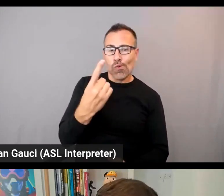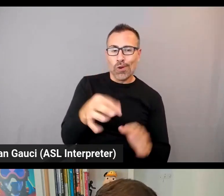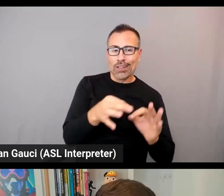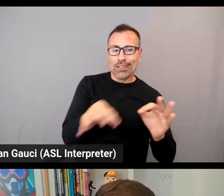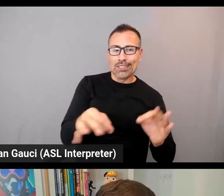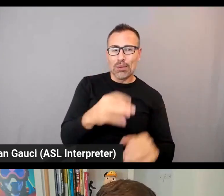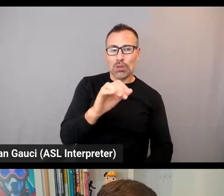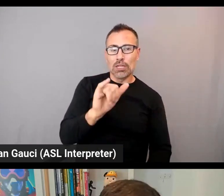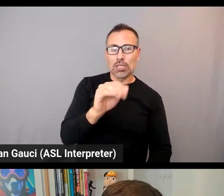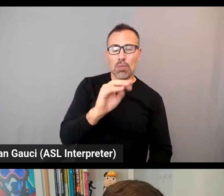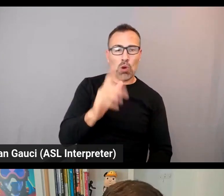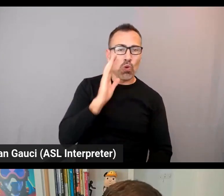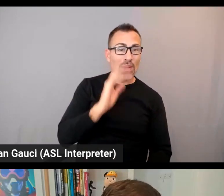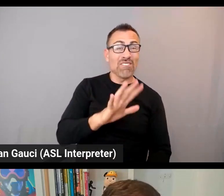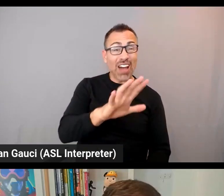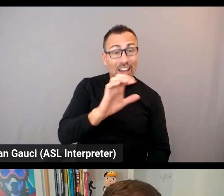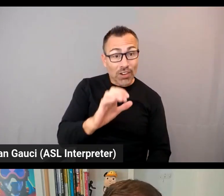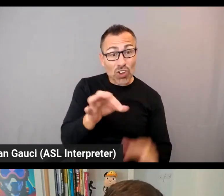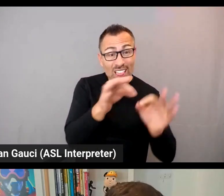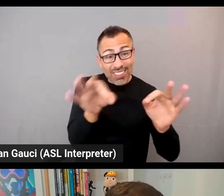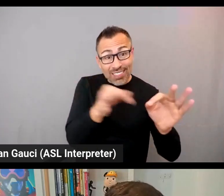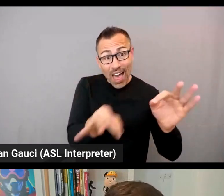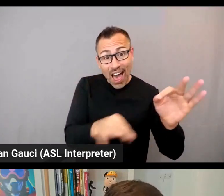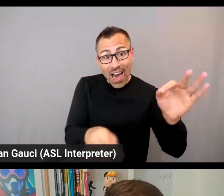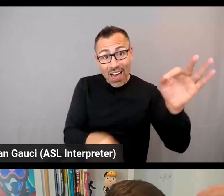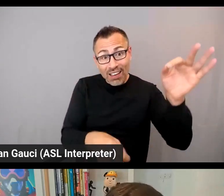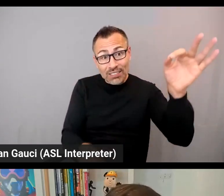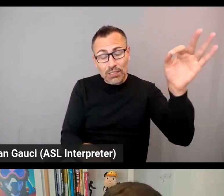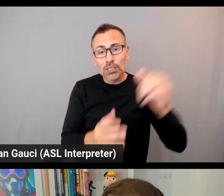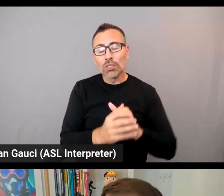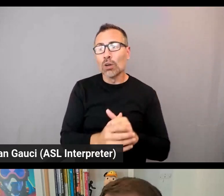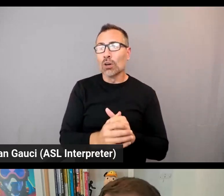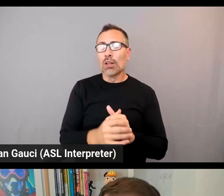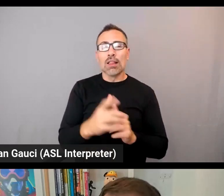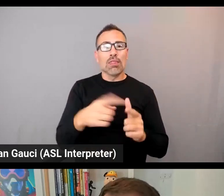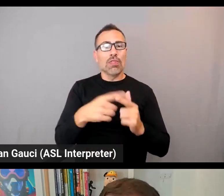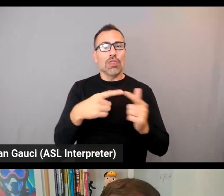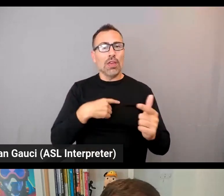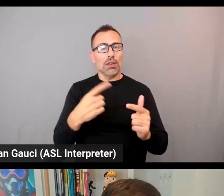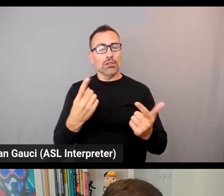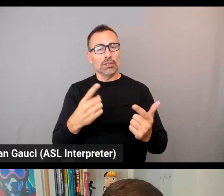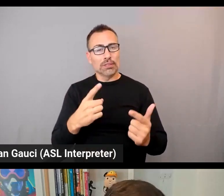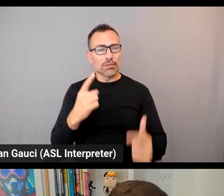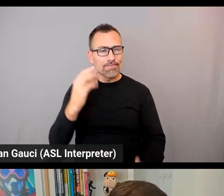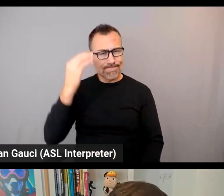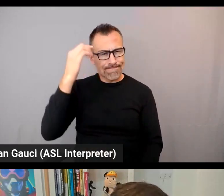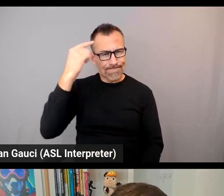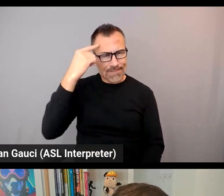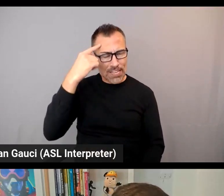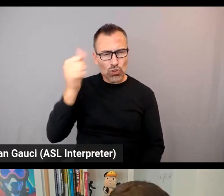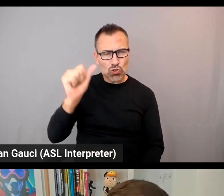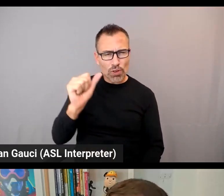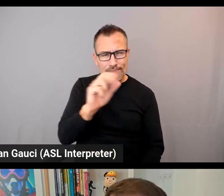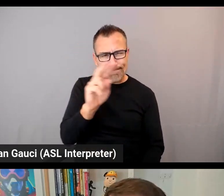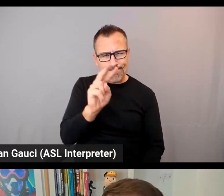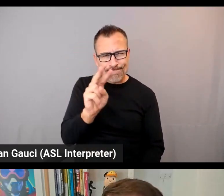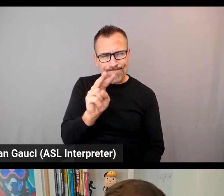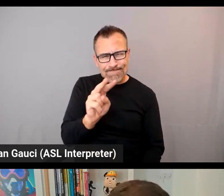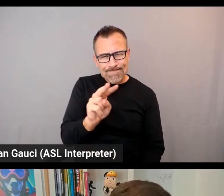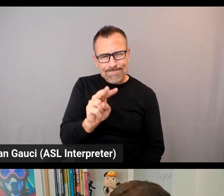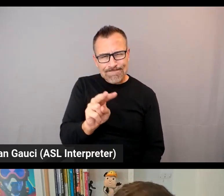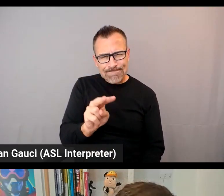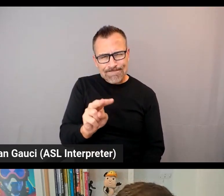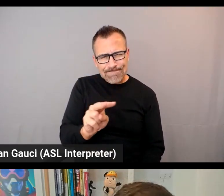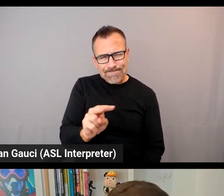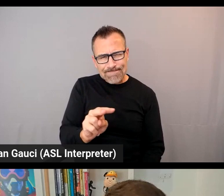500 lines. It gets hard to then in your head, read it back to you and understand like, okay, I've read all lines of this code